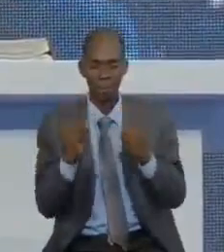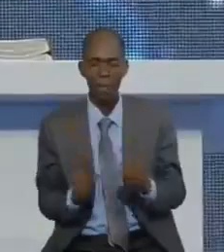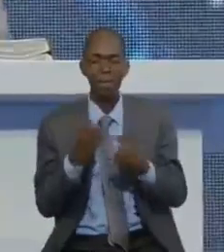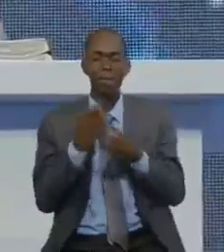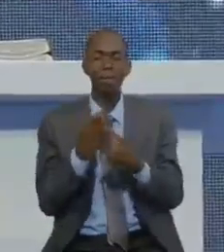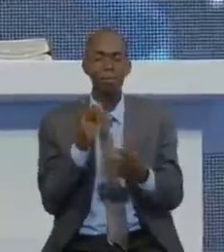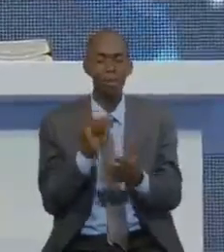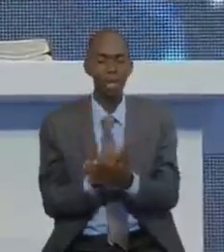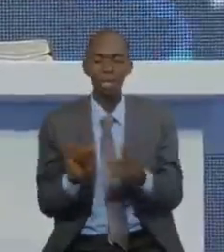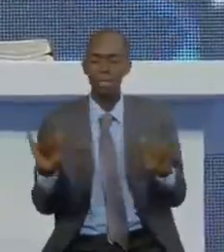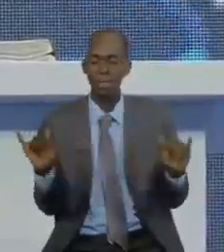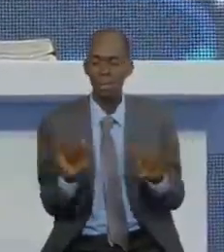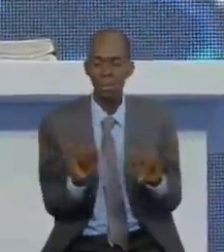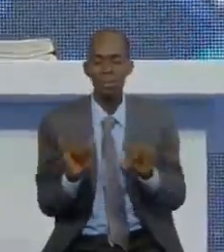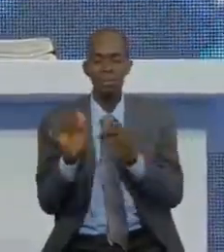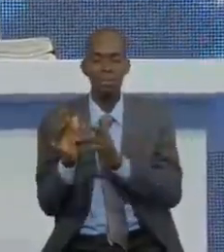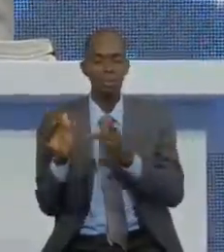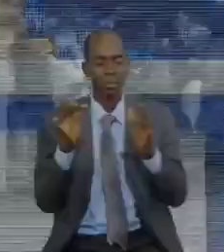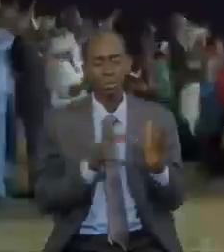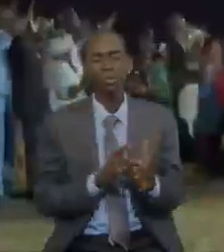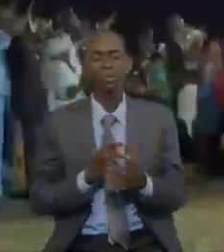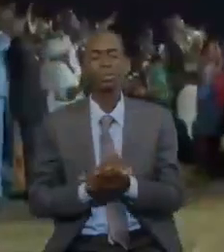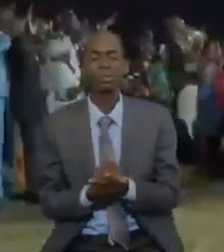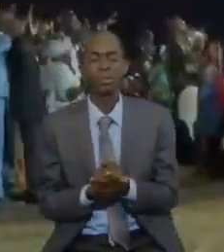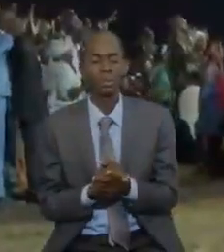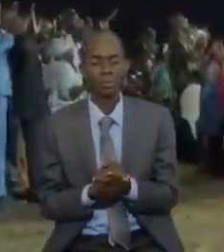that same Jesus.